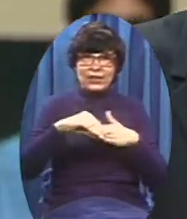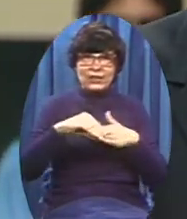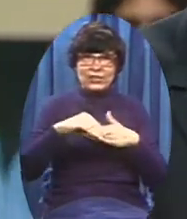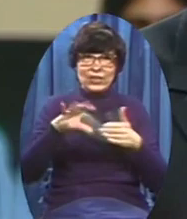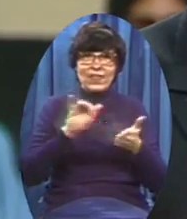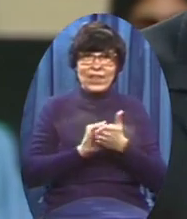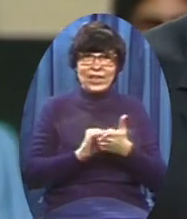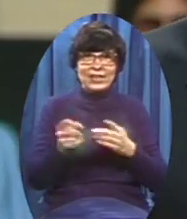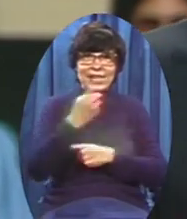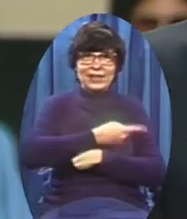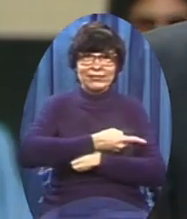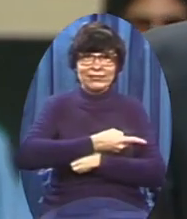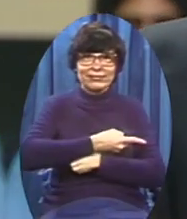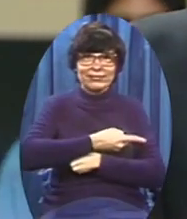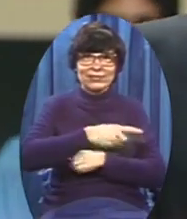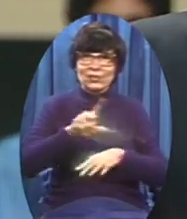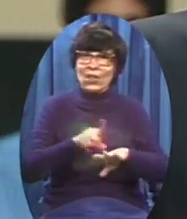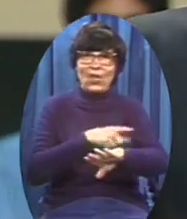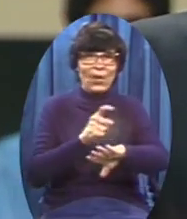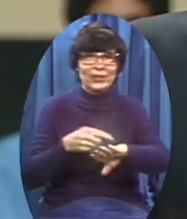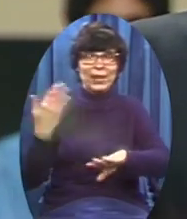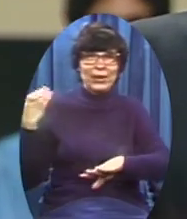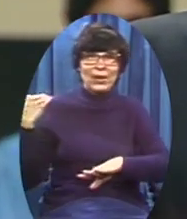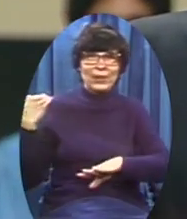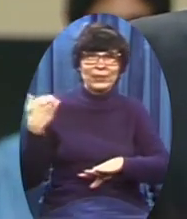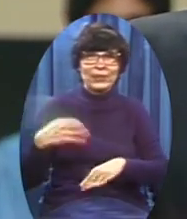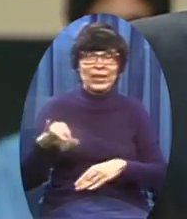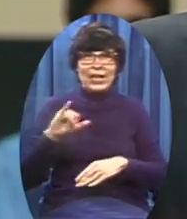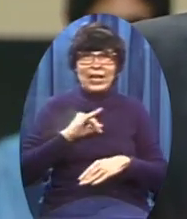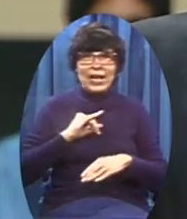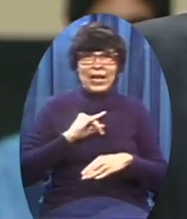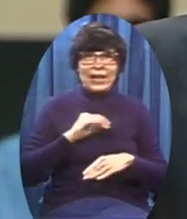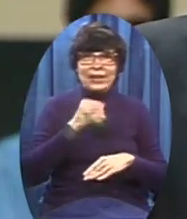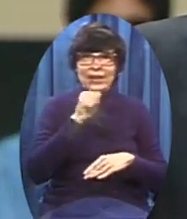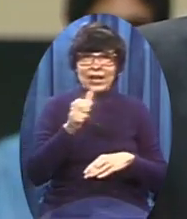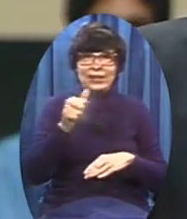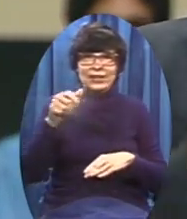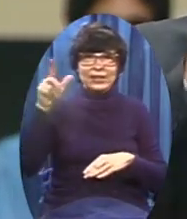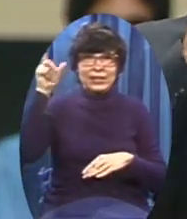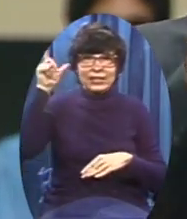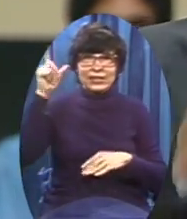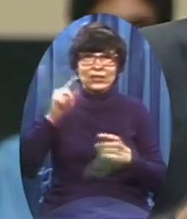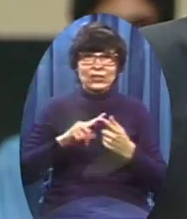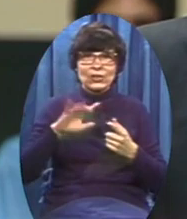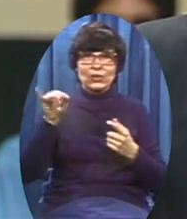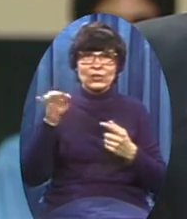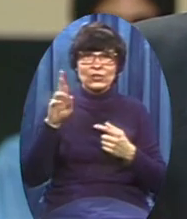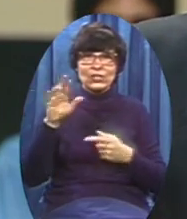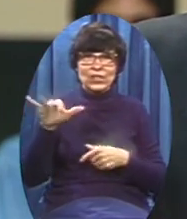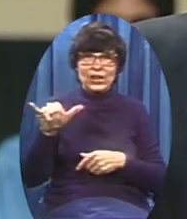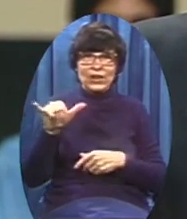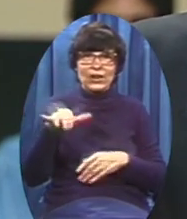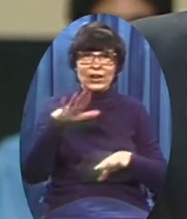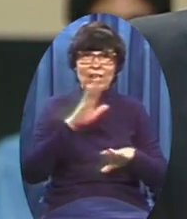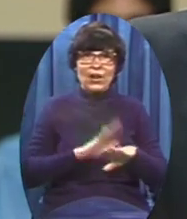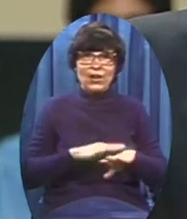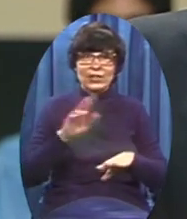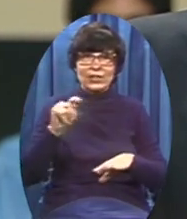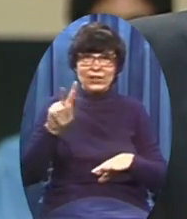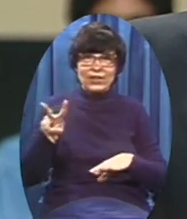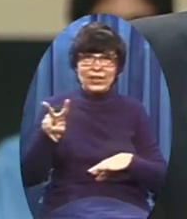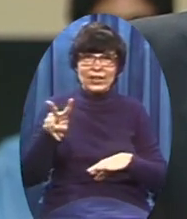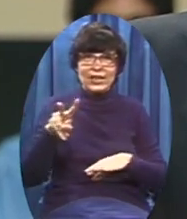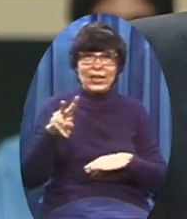I don't listen to Brother Jerry very often on television because every time I do, he's got something new that's trying to get